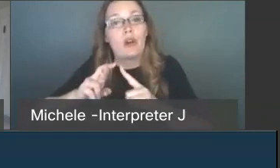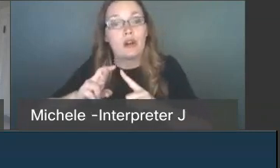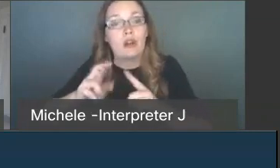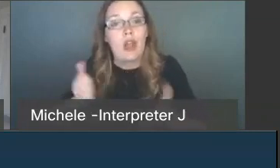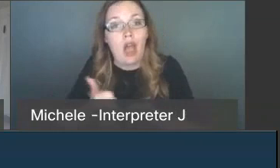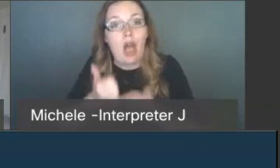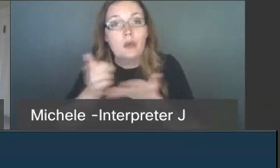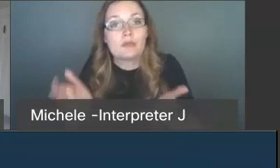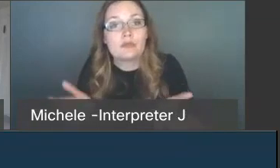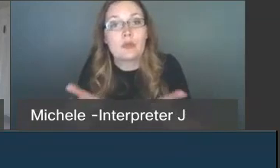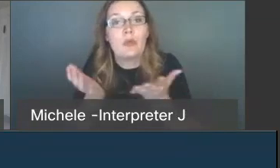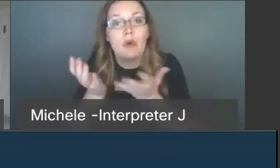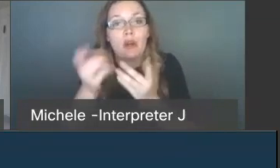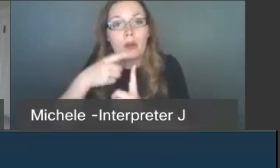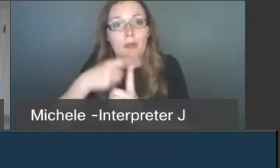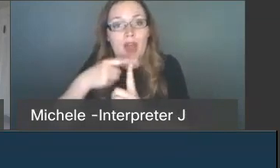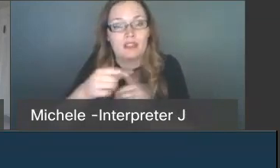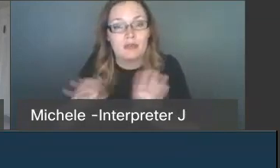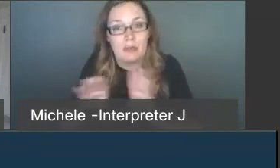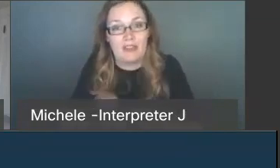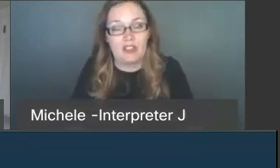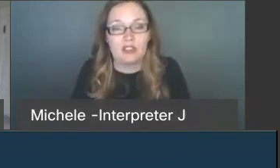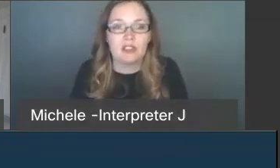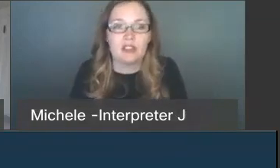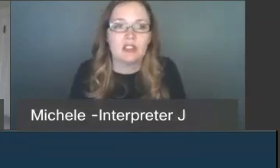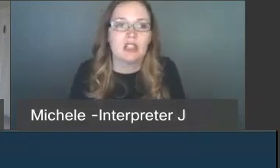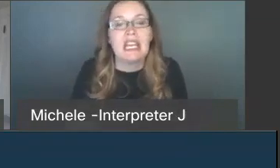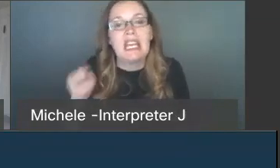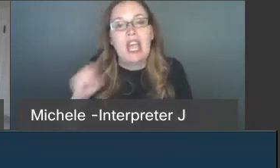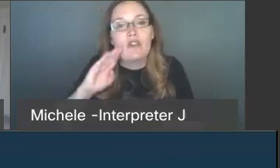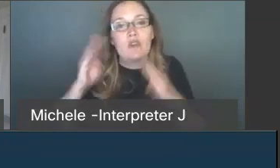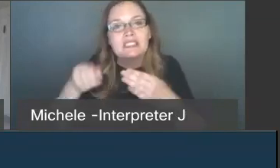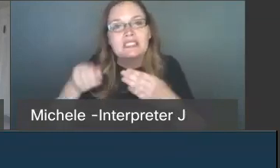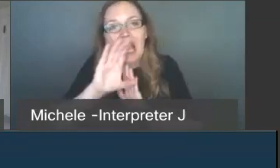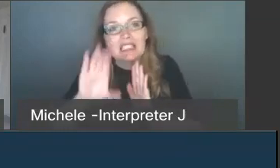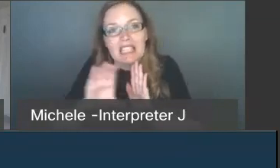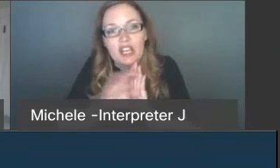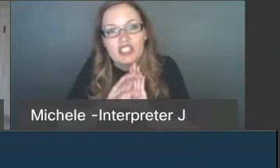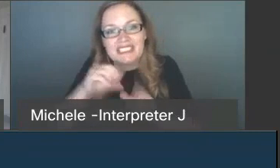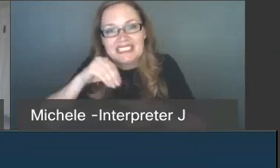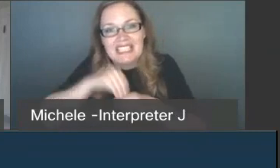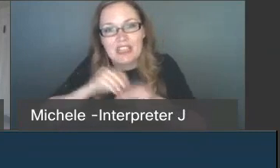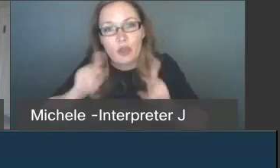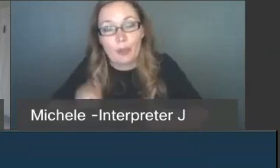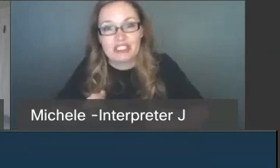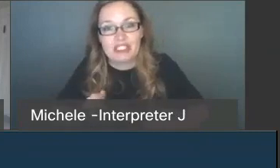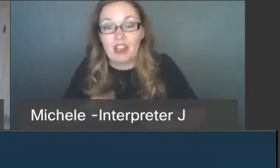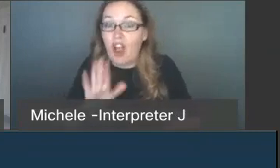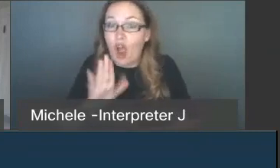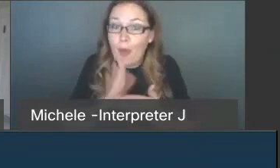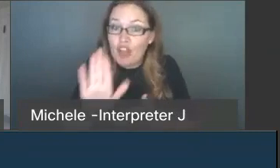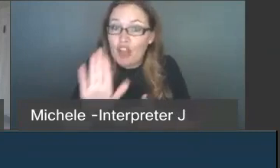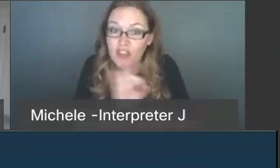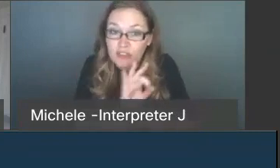outcomes. So internal responsivity focuses on characteristics of the individual. So are there aspects of their